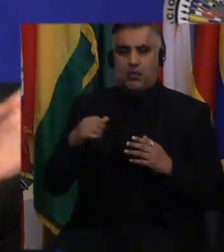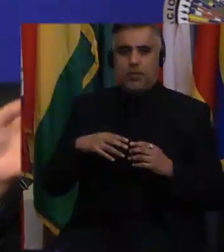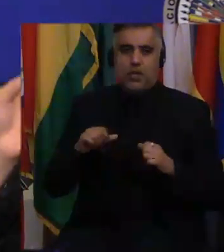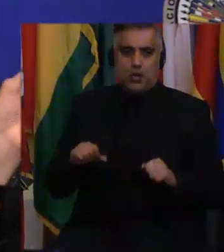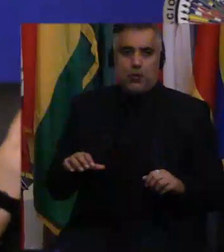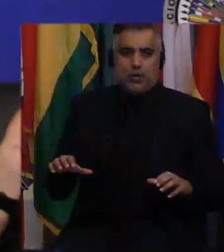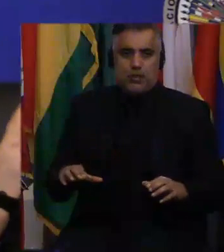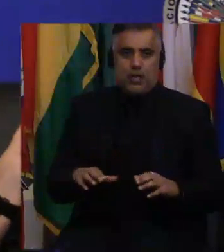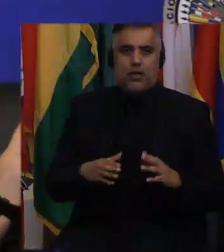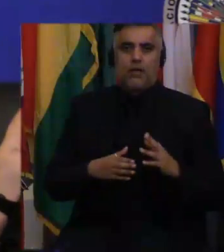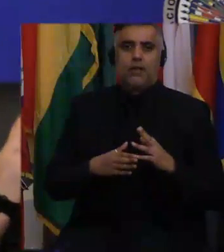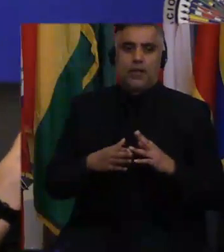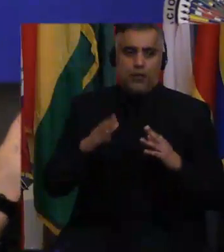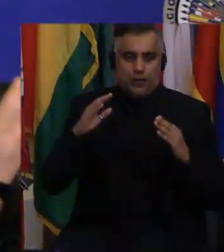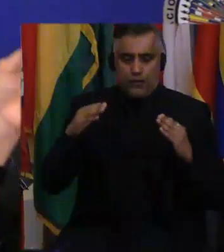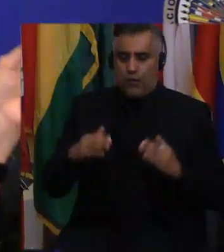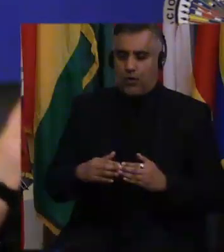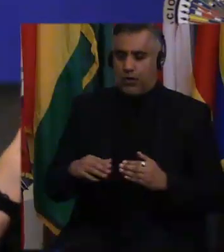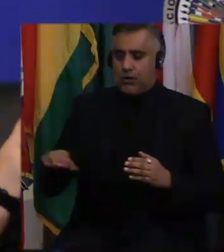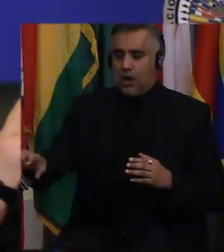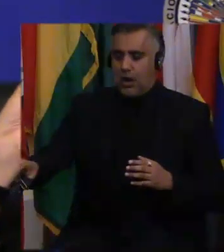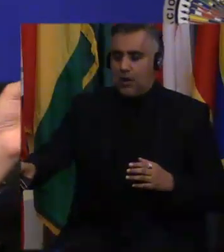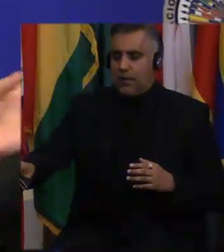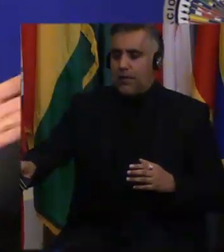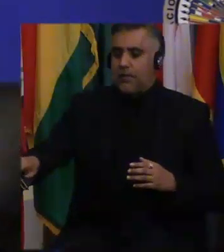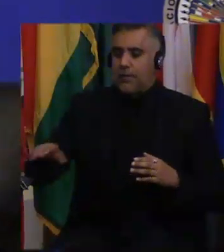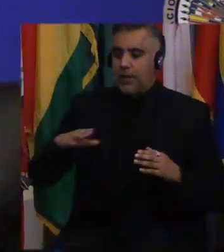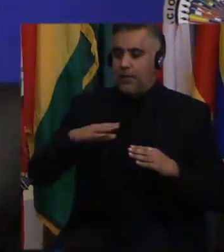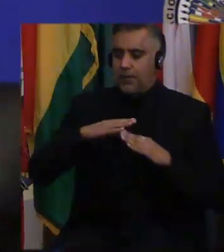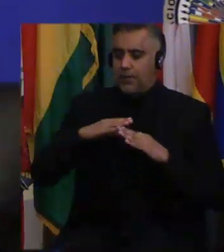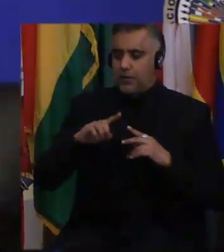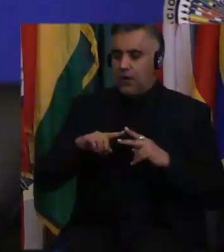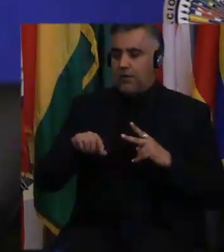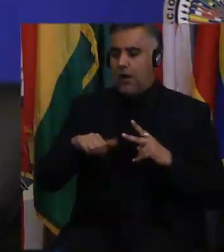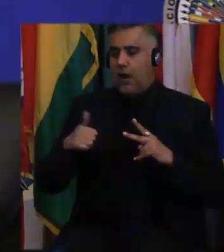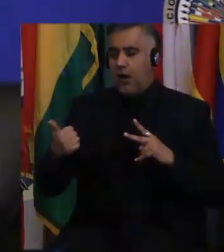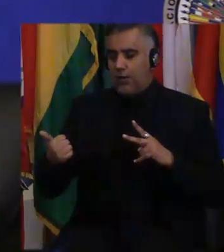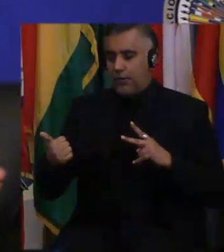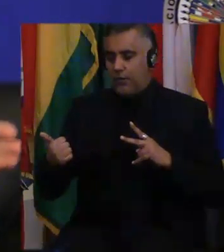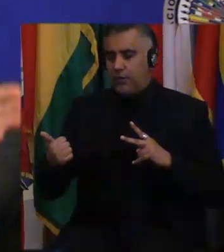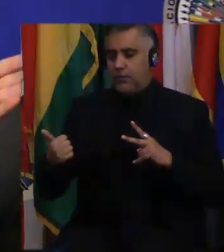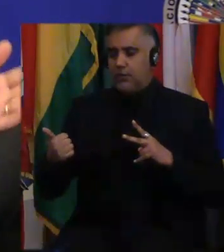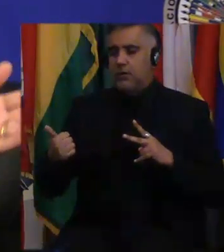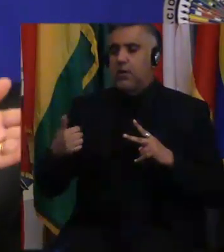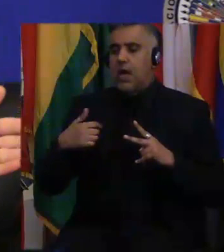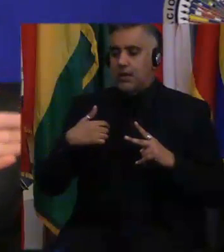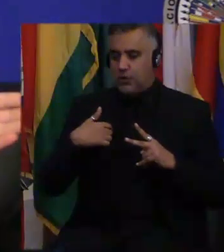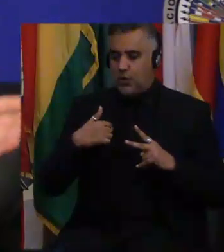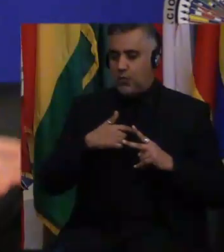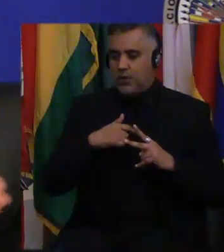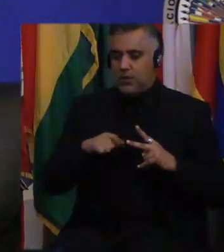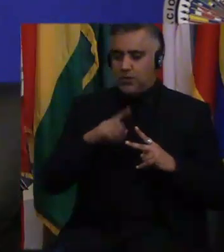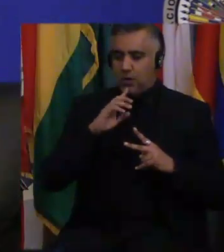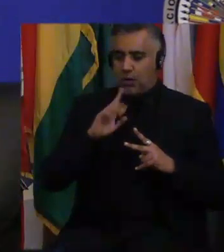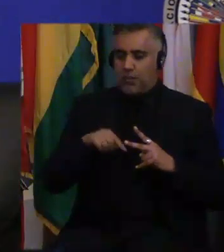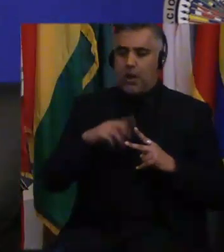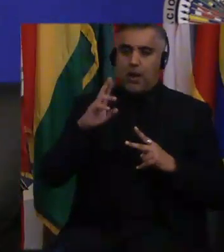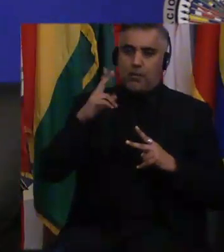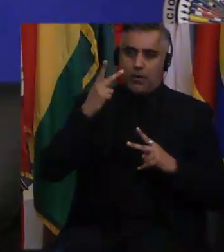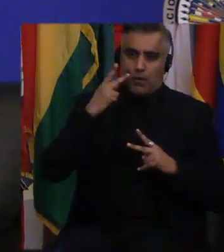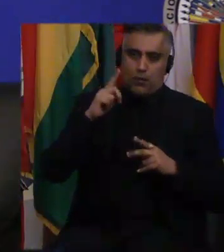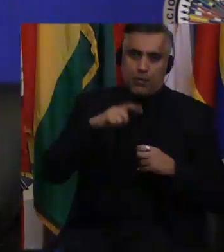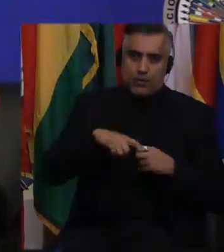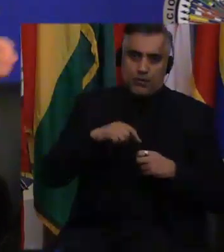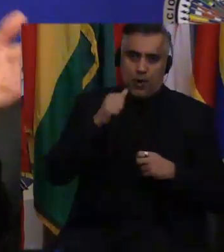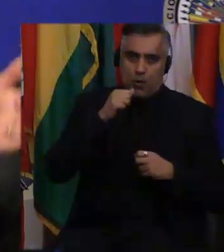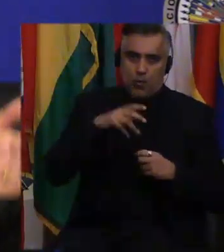be done only if we really focus on prevention of other forms of discrimination. So we have to tackle political